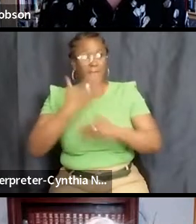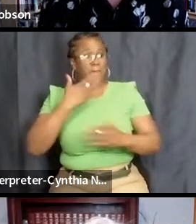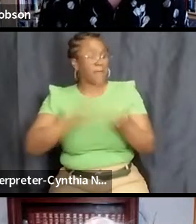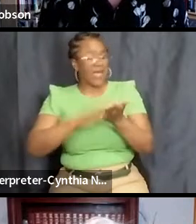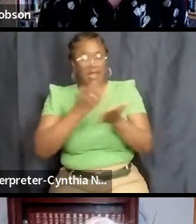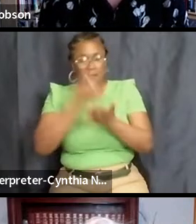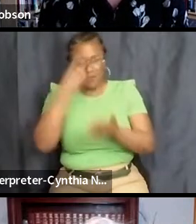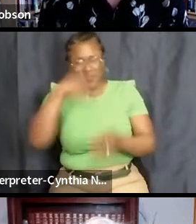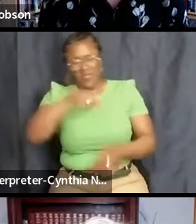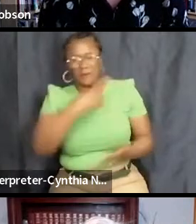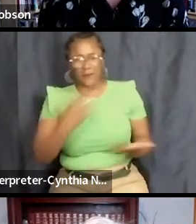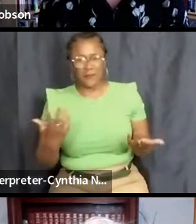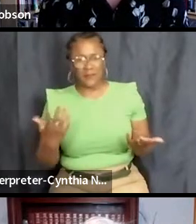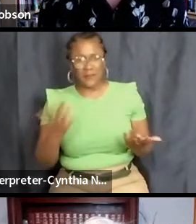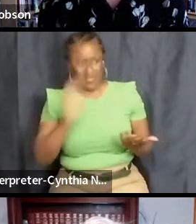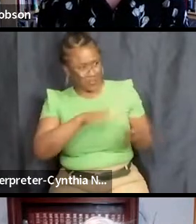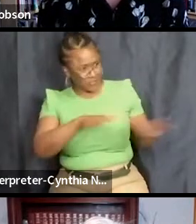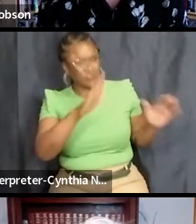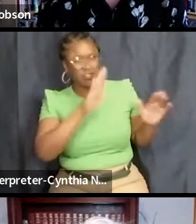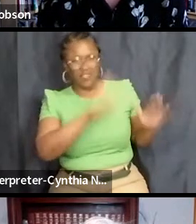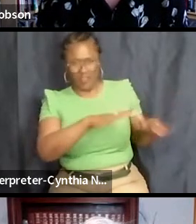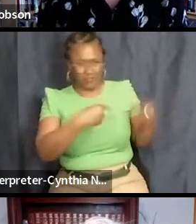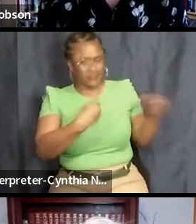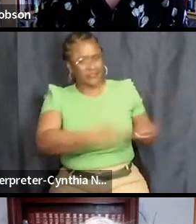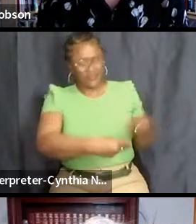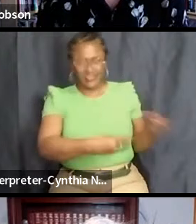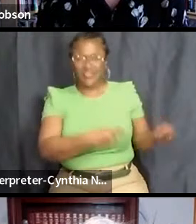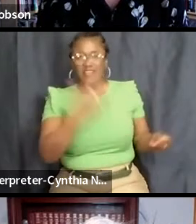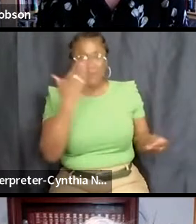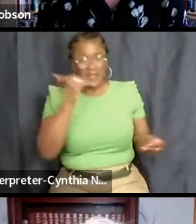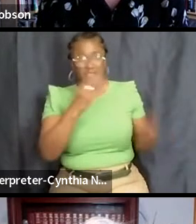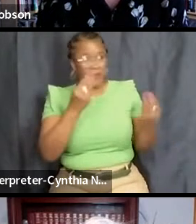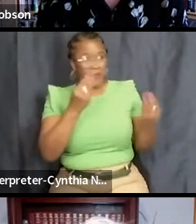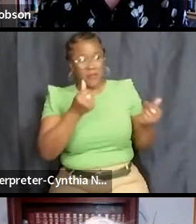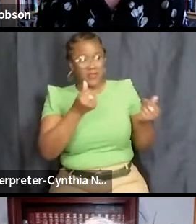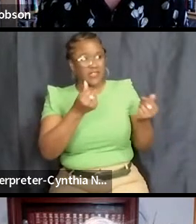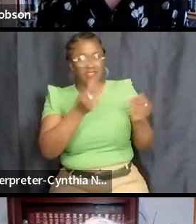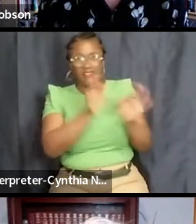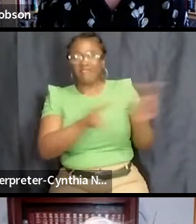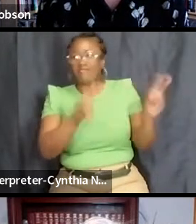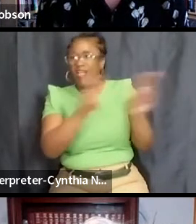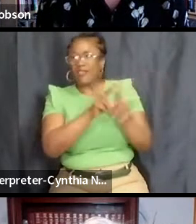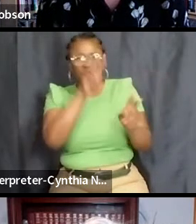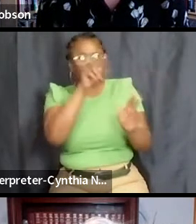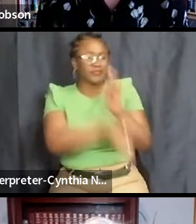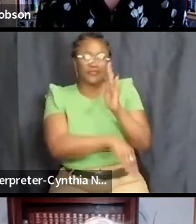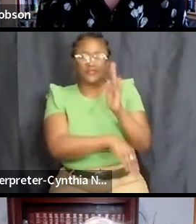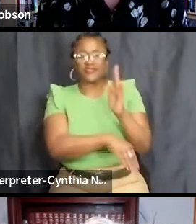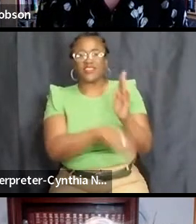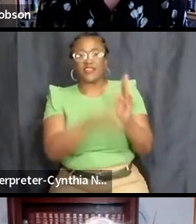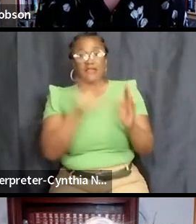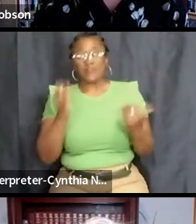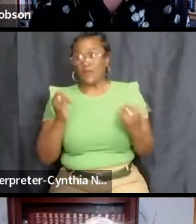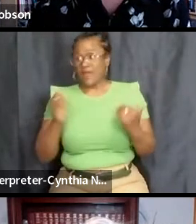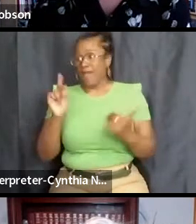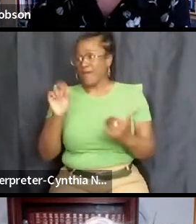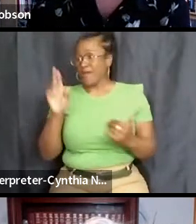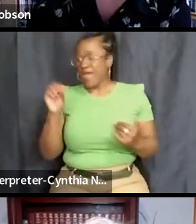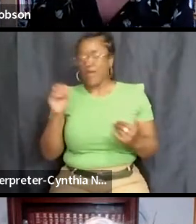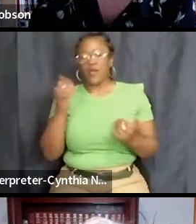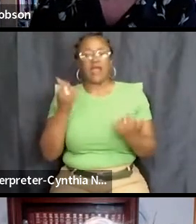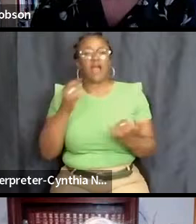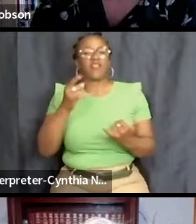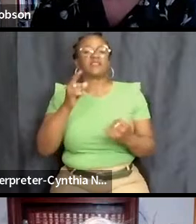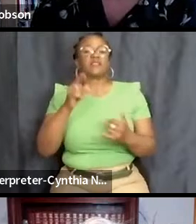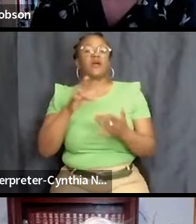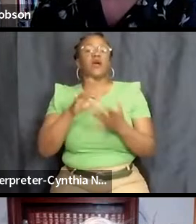them and their children and their grandchildren, because their property values went down, right? And so now Cairo is considered a ghost